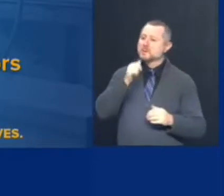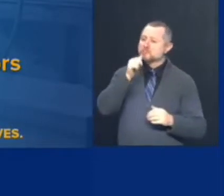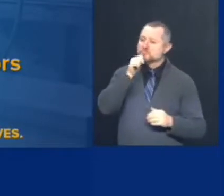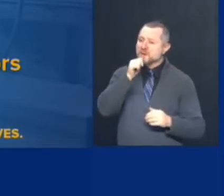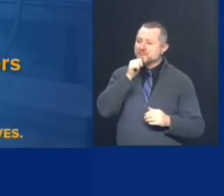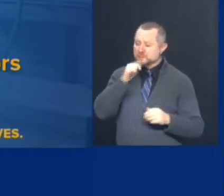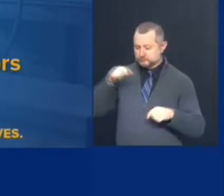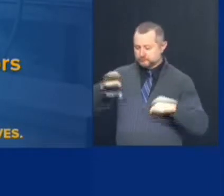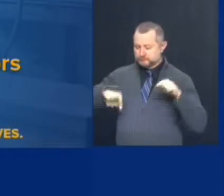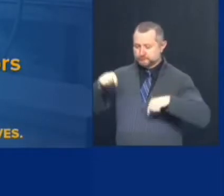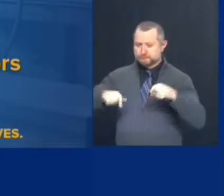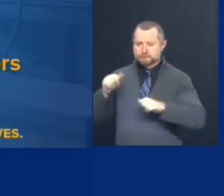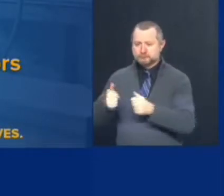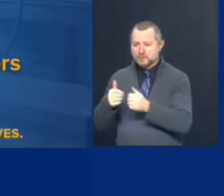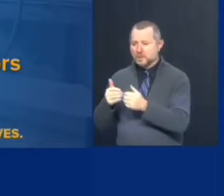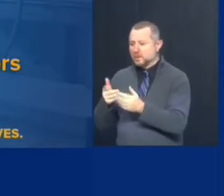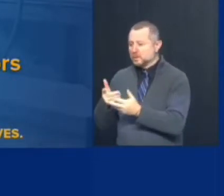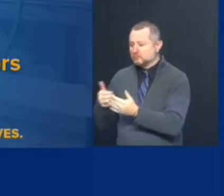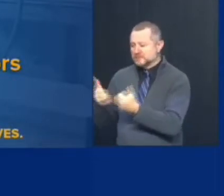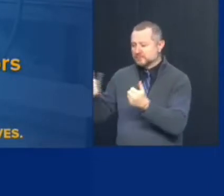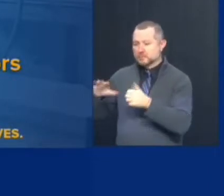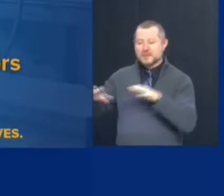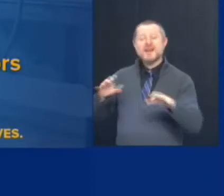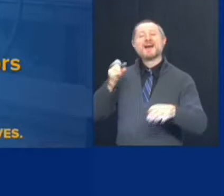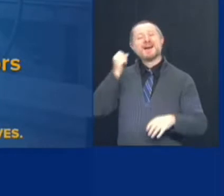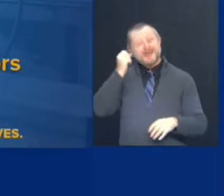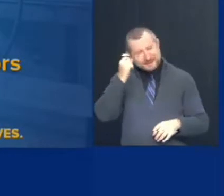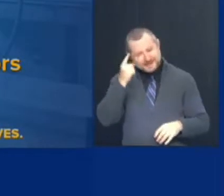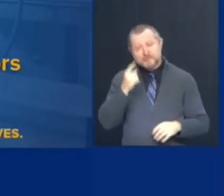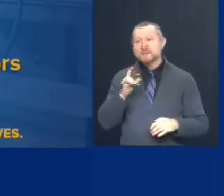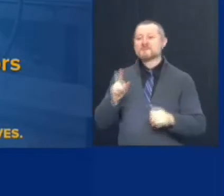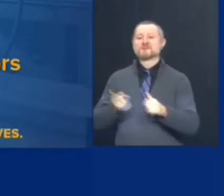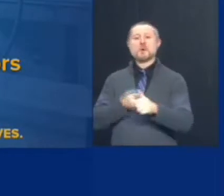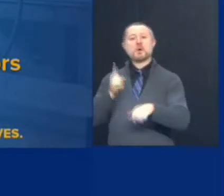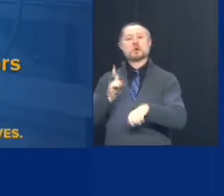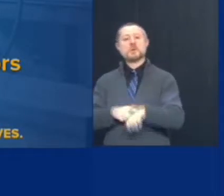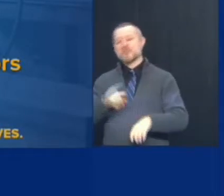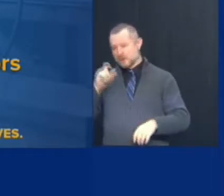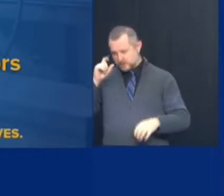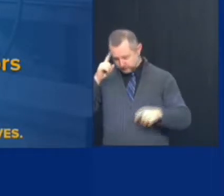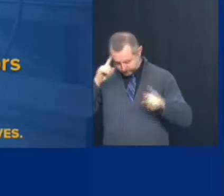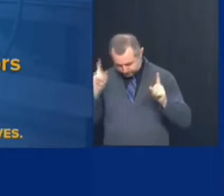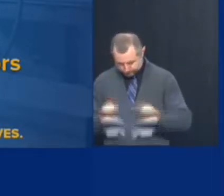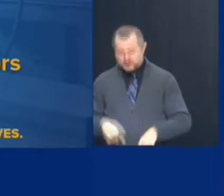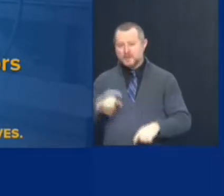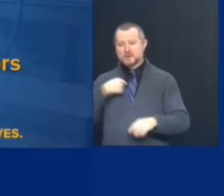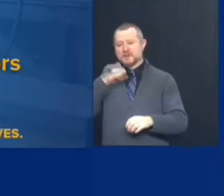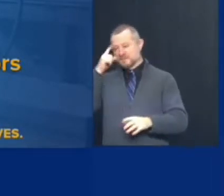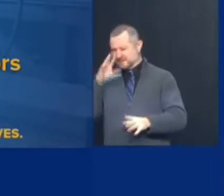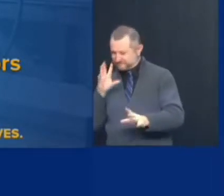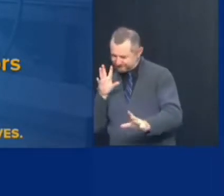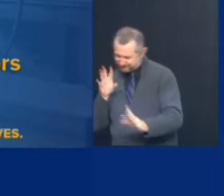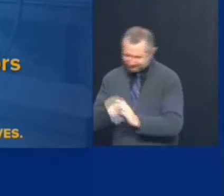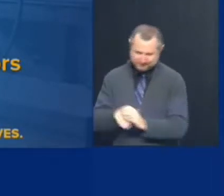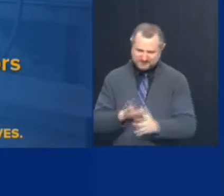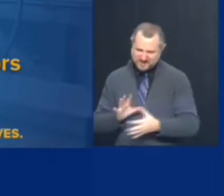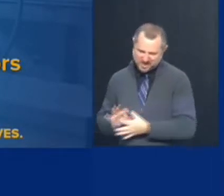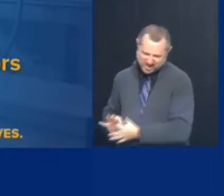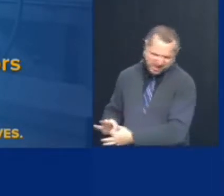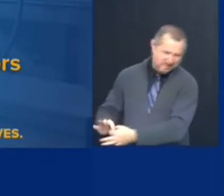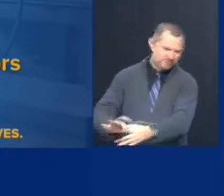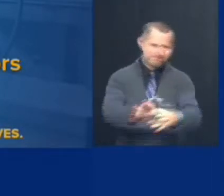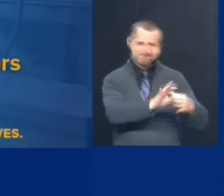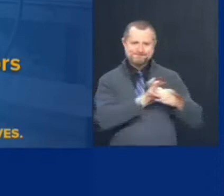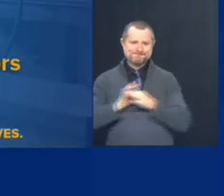system, needed to be managed governmentally. And that was a very